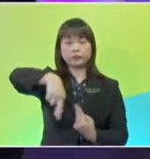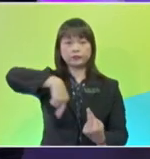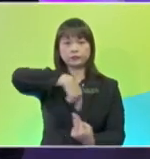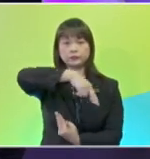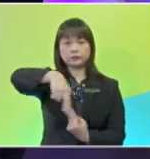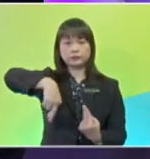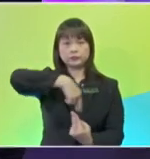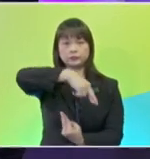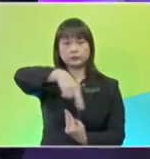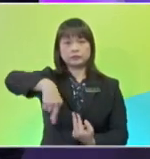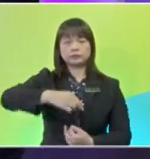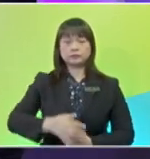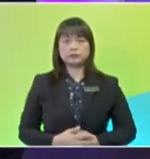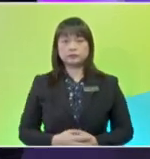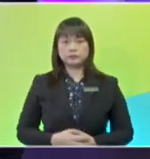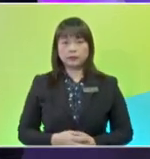space, right? Yeah, okay.